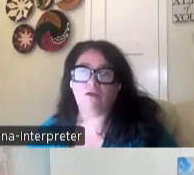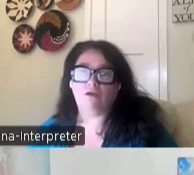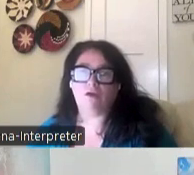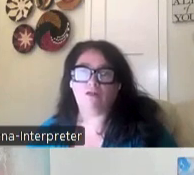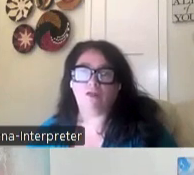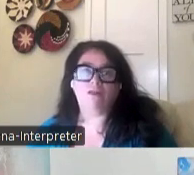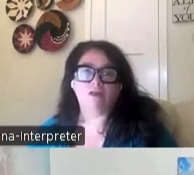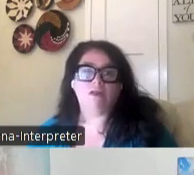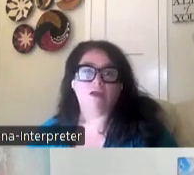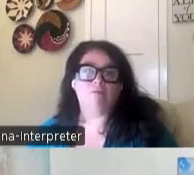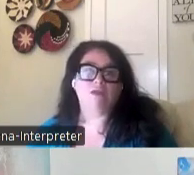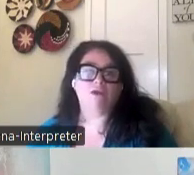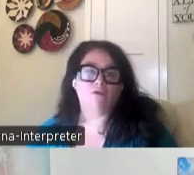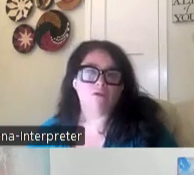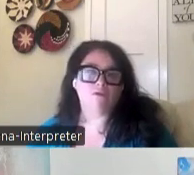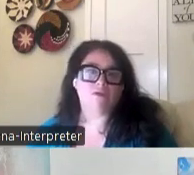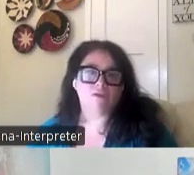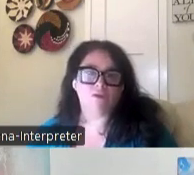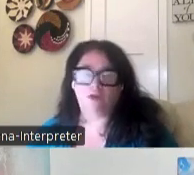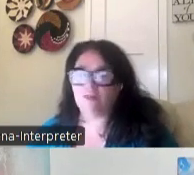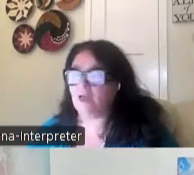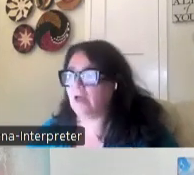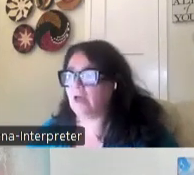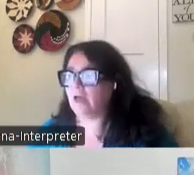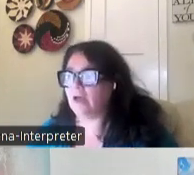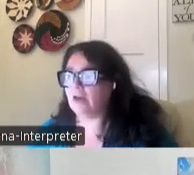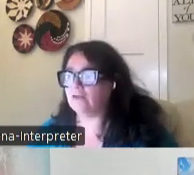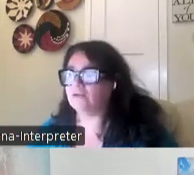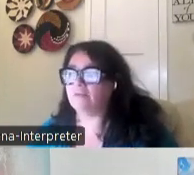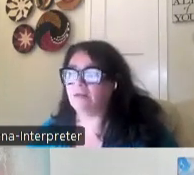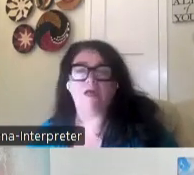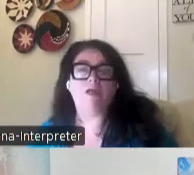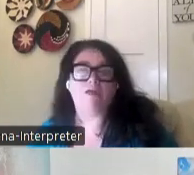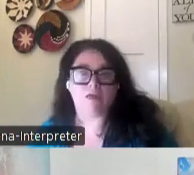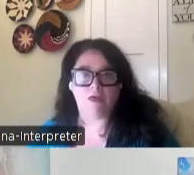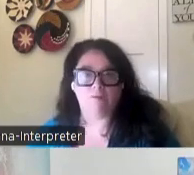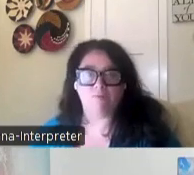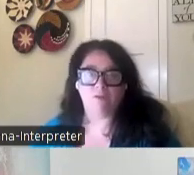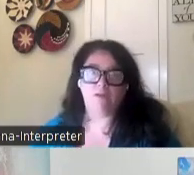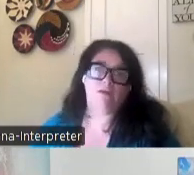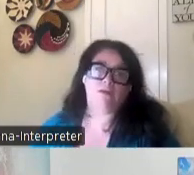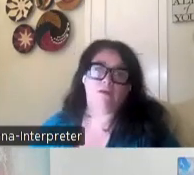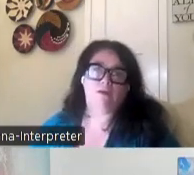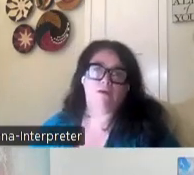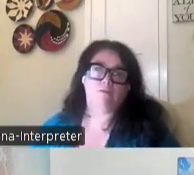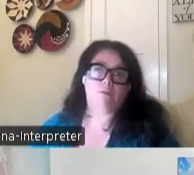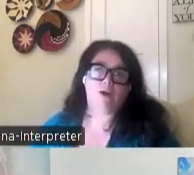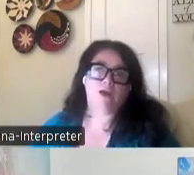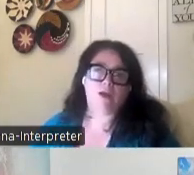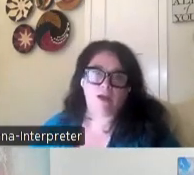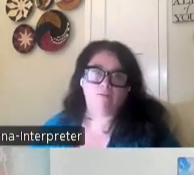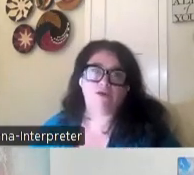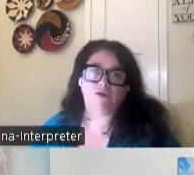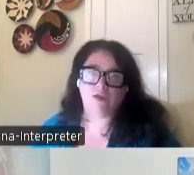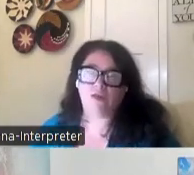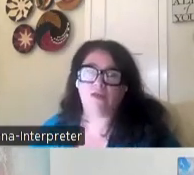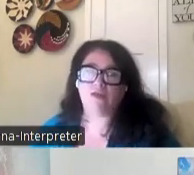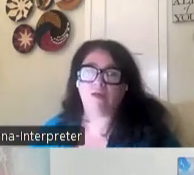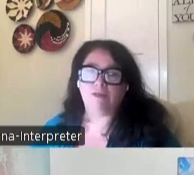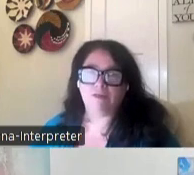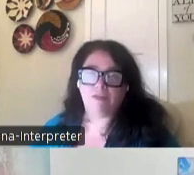there's only a few months in any given year when the vast majority of the precipitation would fall.